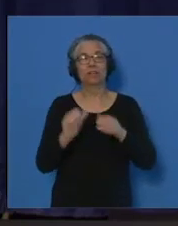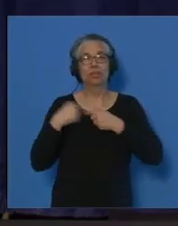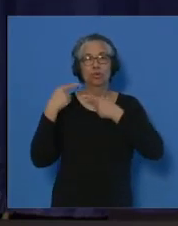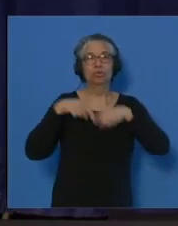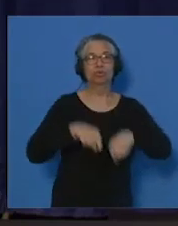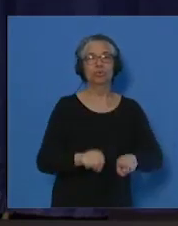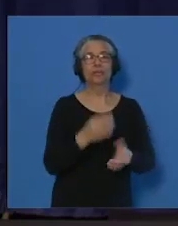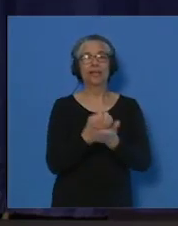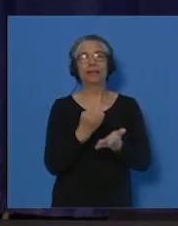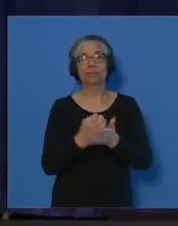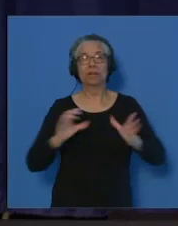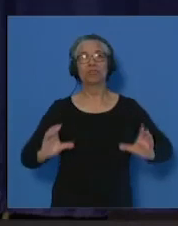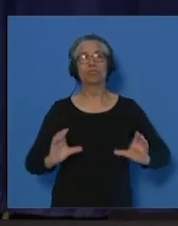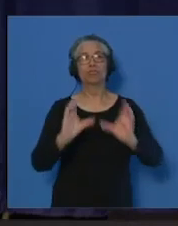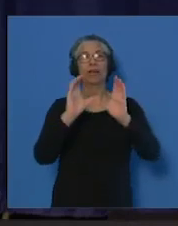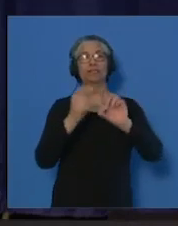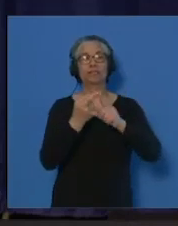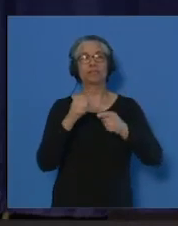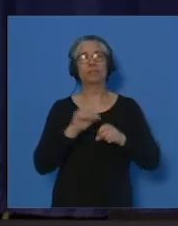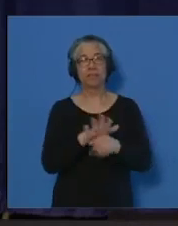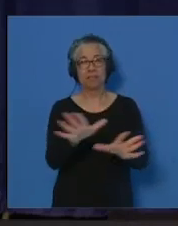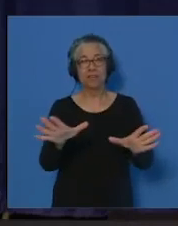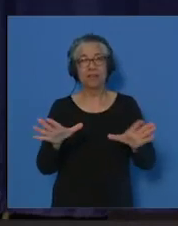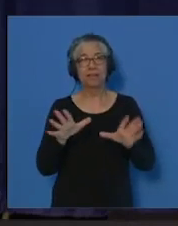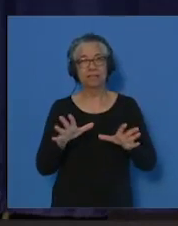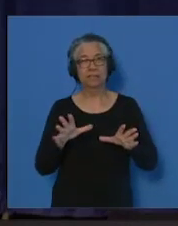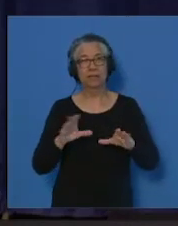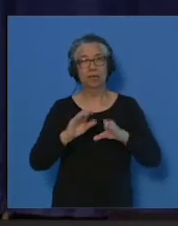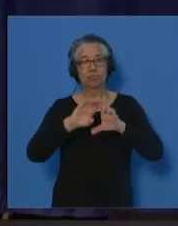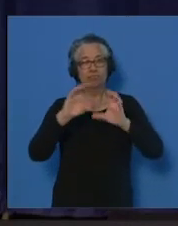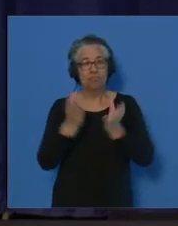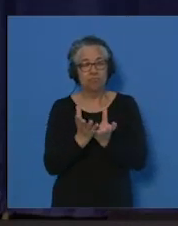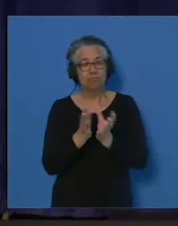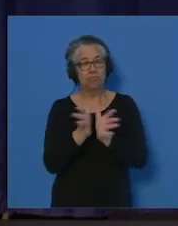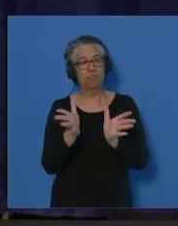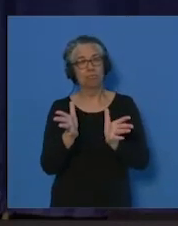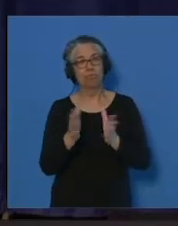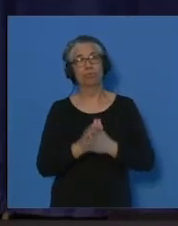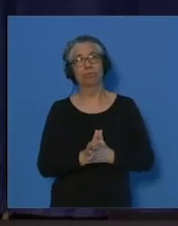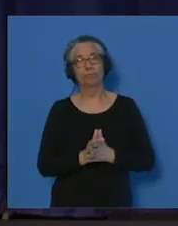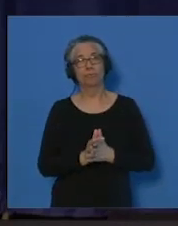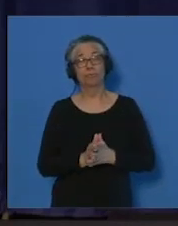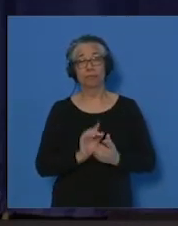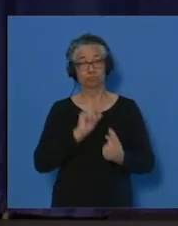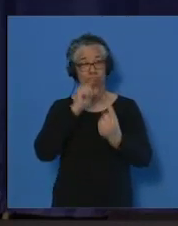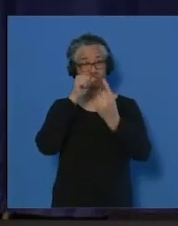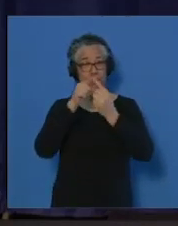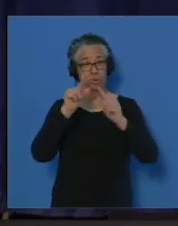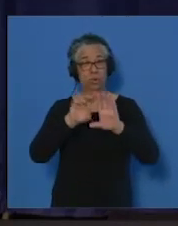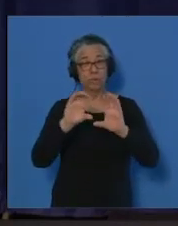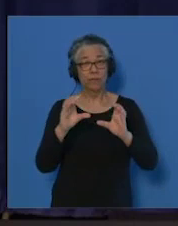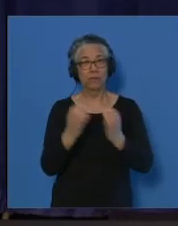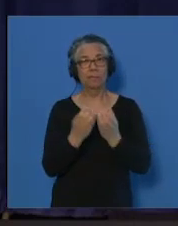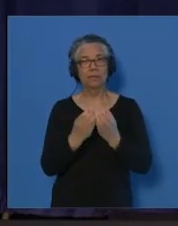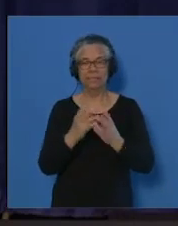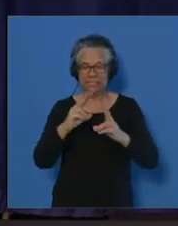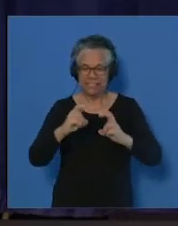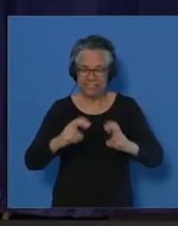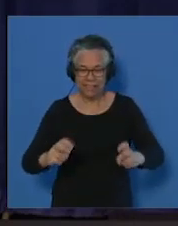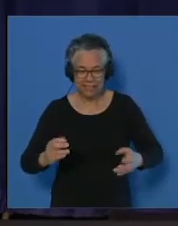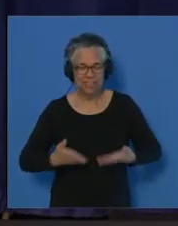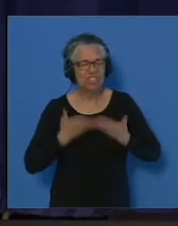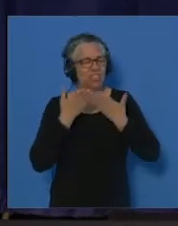the economic crisis stemming from the COVID-19 pandemic. The objective of the committee is to assess and